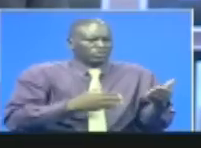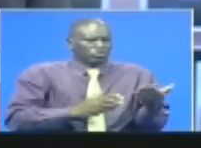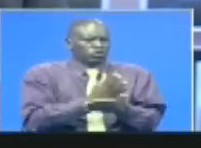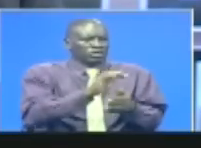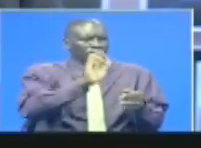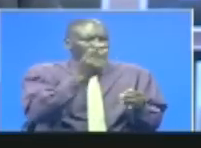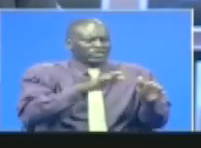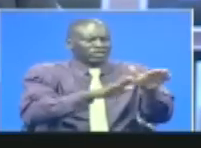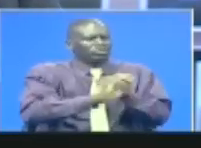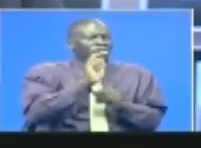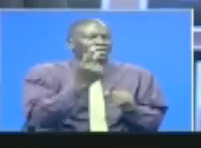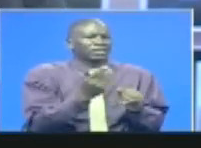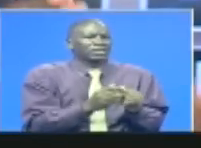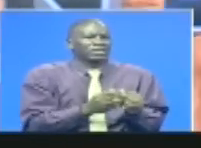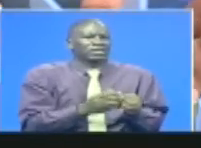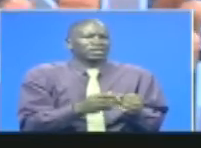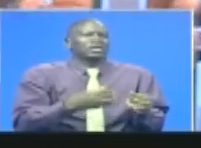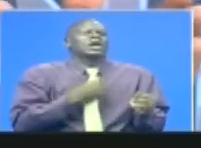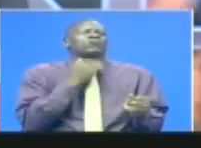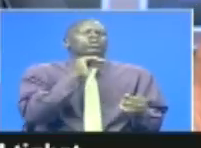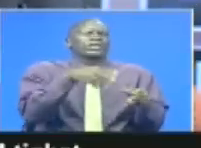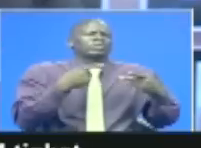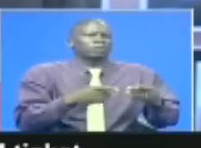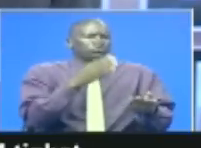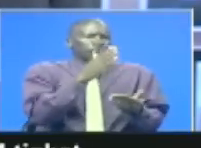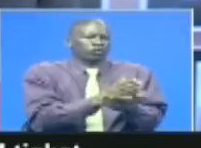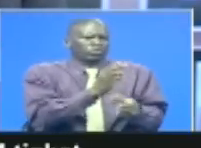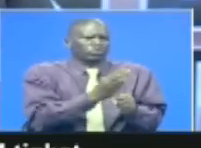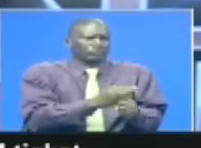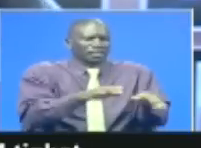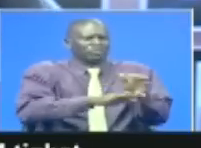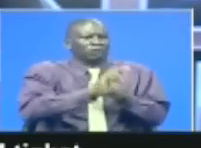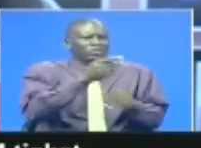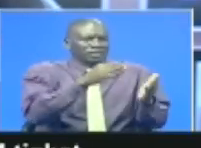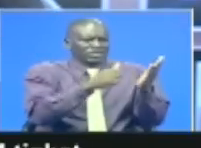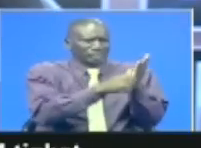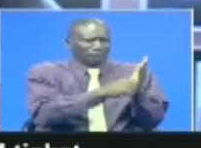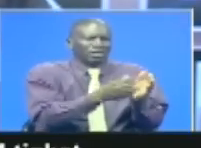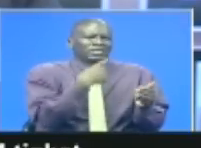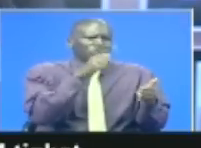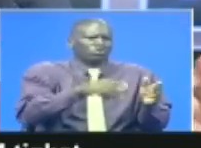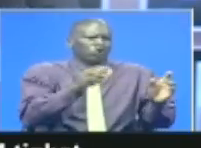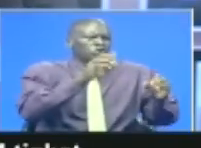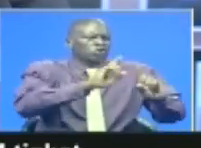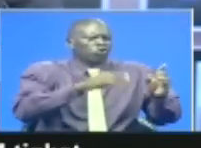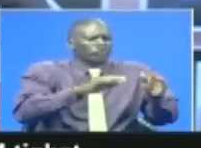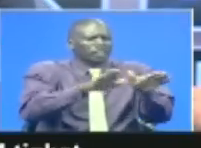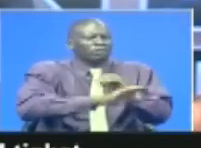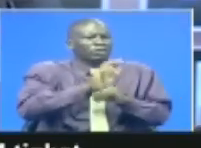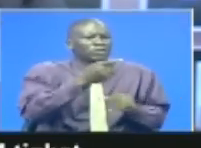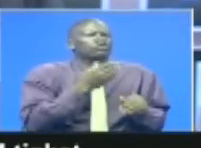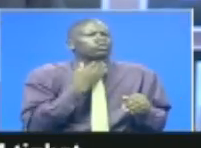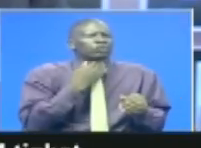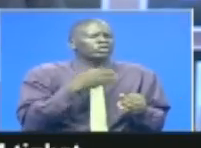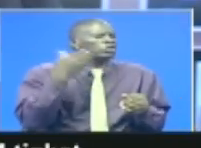president, the deputy president, and I want to ask people to stop using the deputy president's name and saying, no, the deputy president doesn't